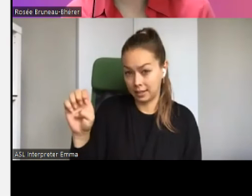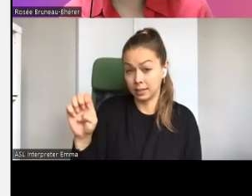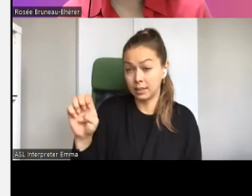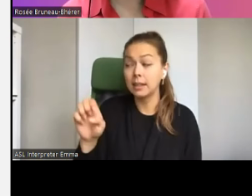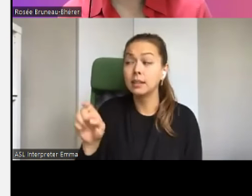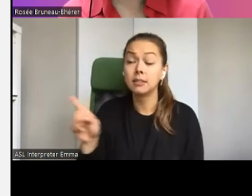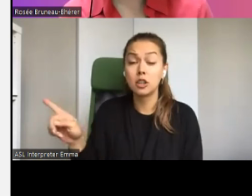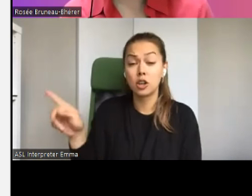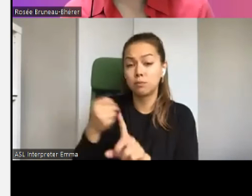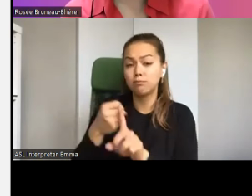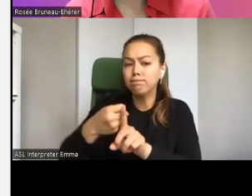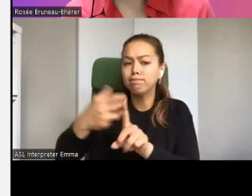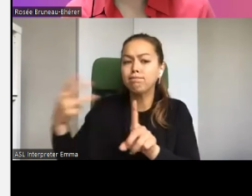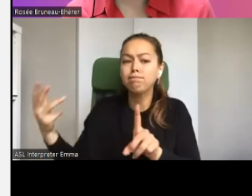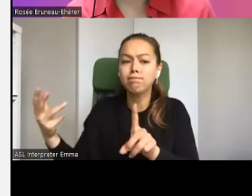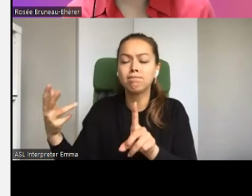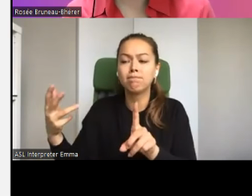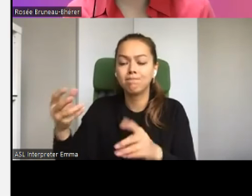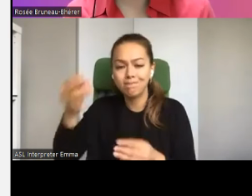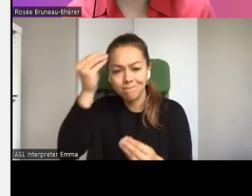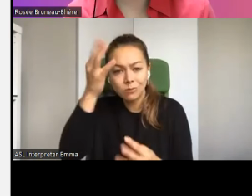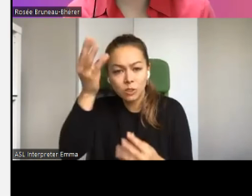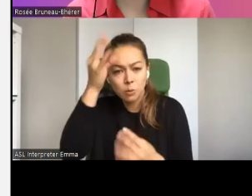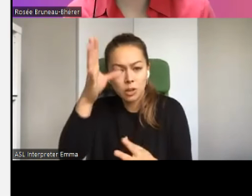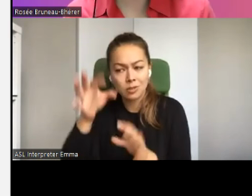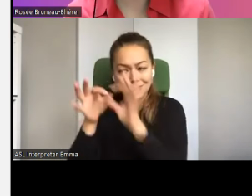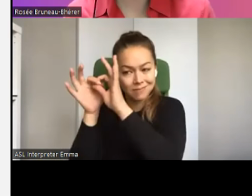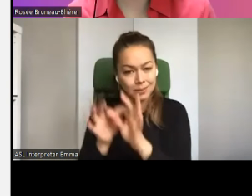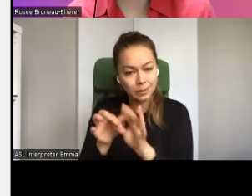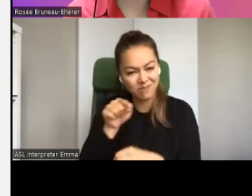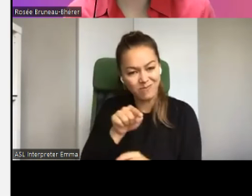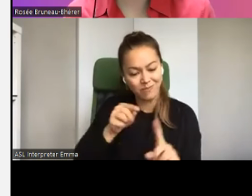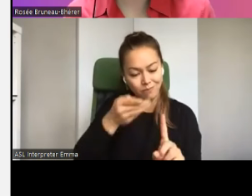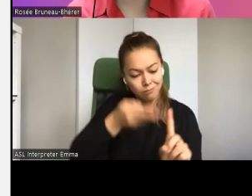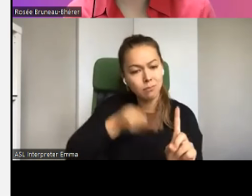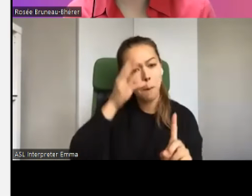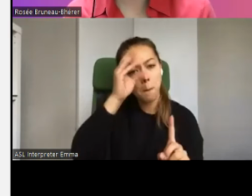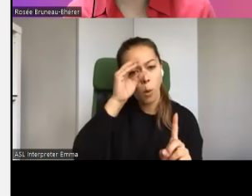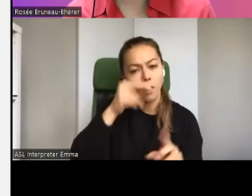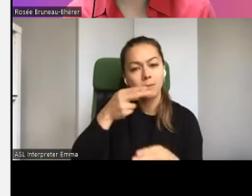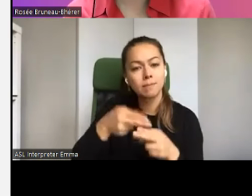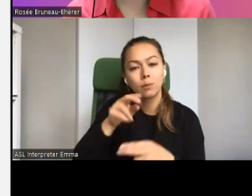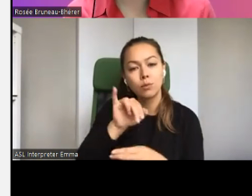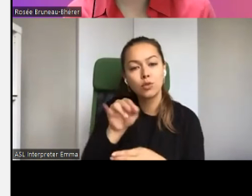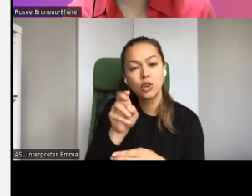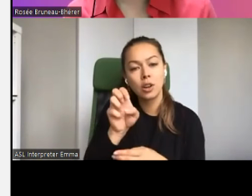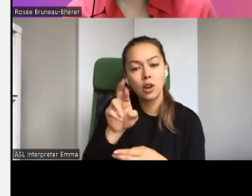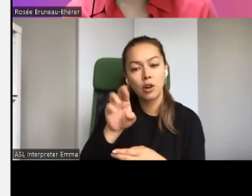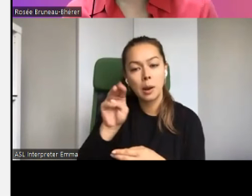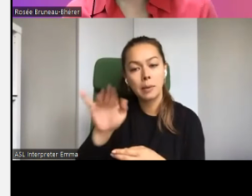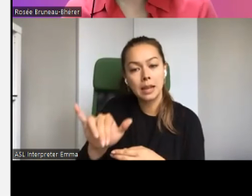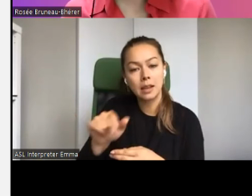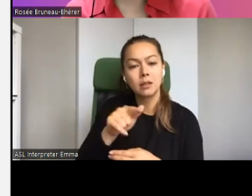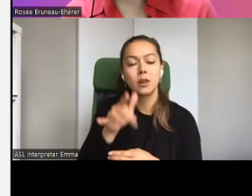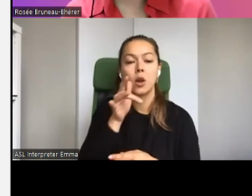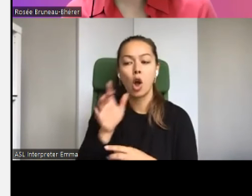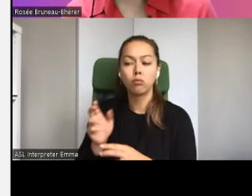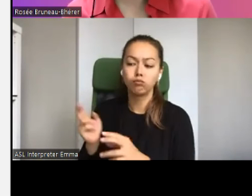some information on this little boy, Jeremy, who's going to come with us throughout this